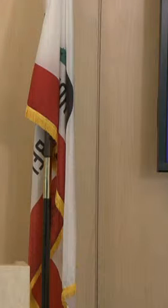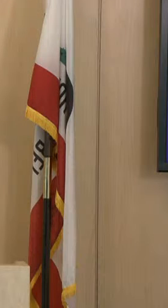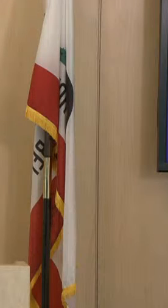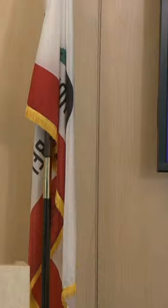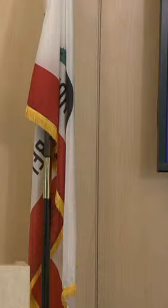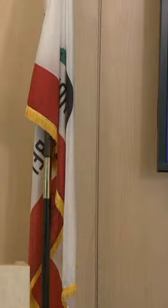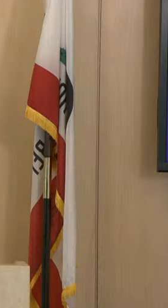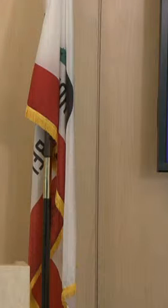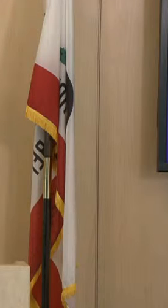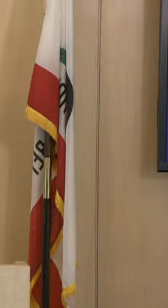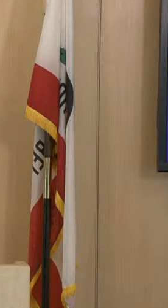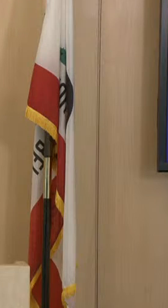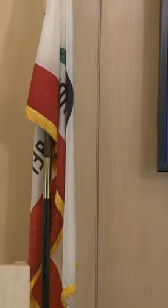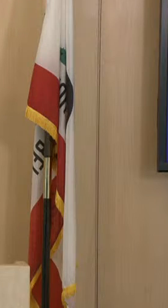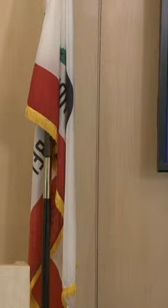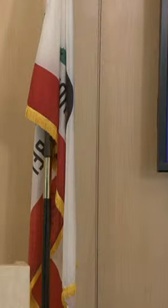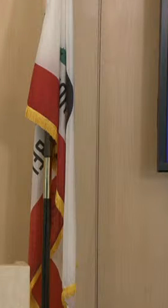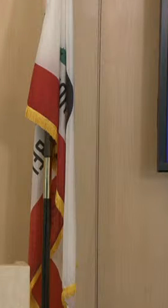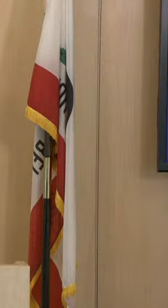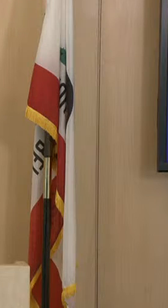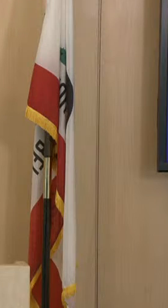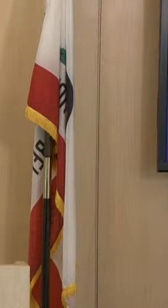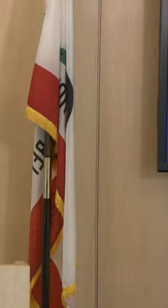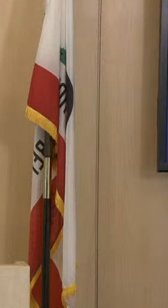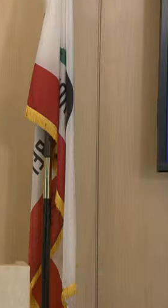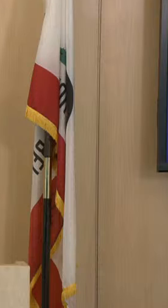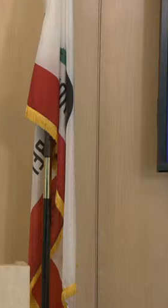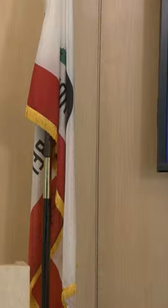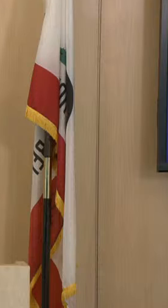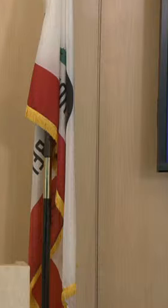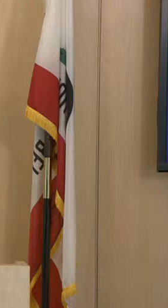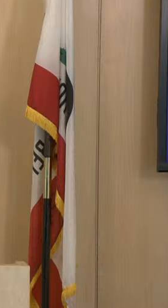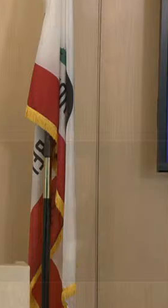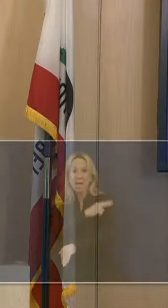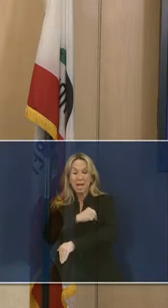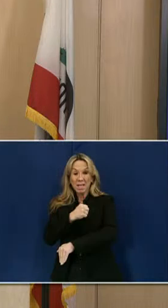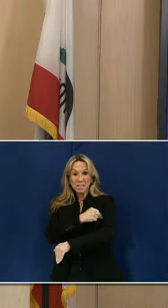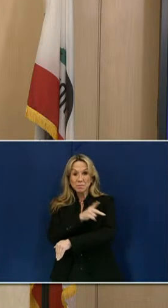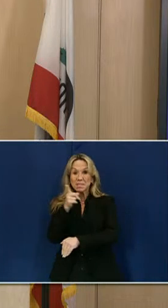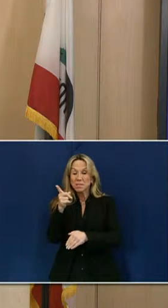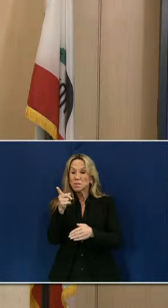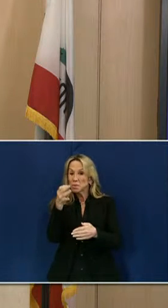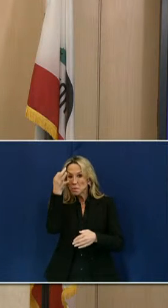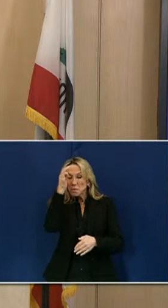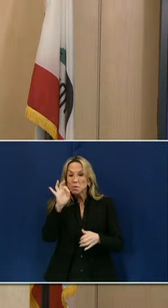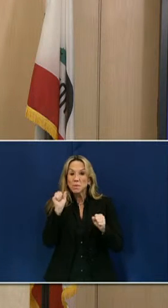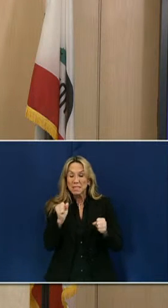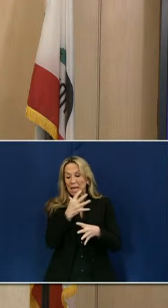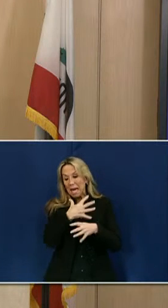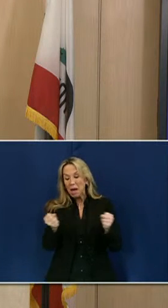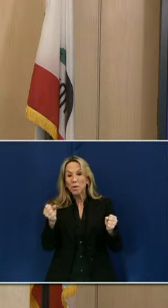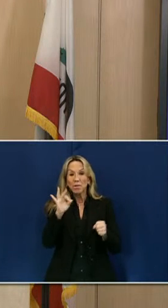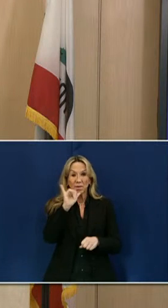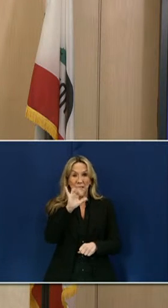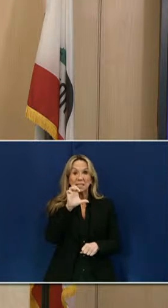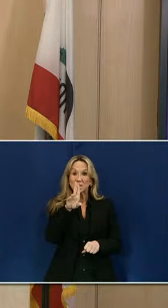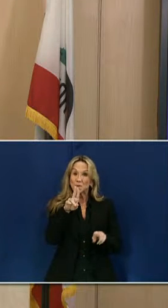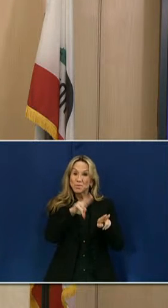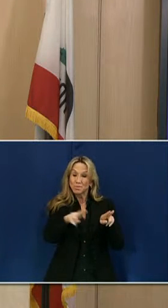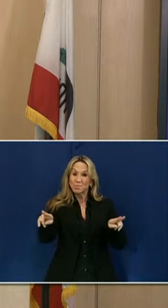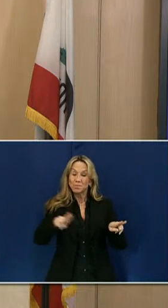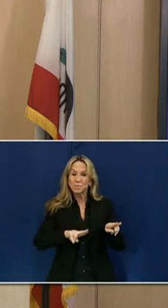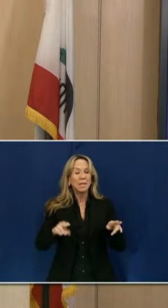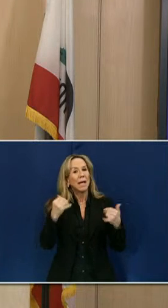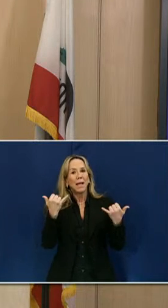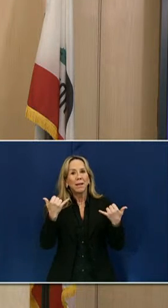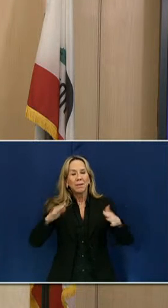that area hospitals could run out of intensive care units. And we still have the holidays approaching